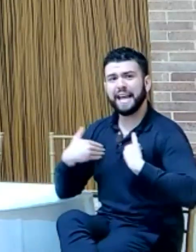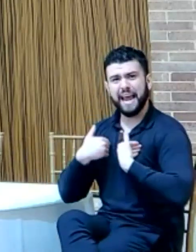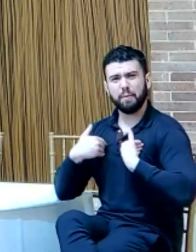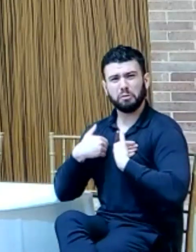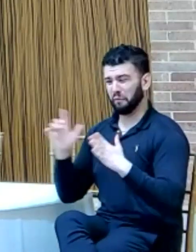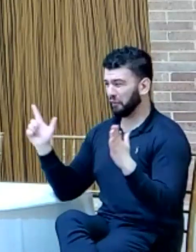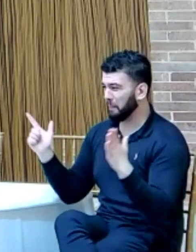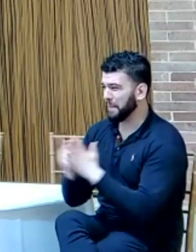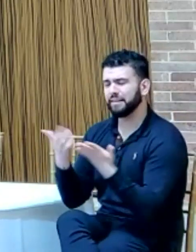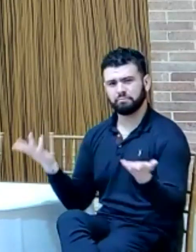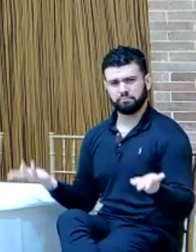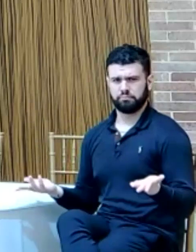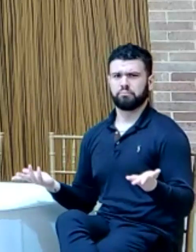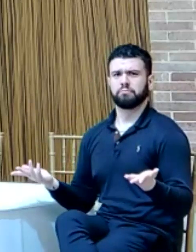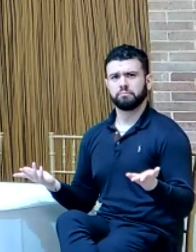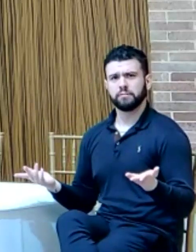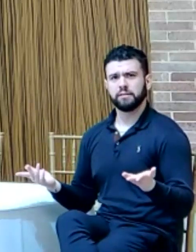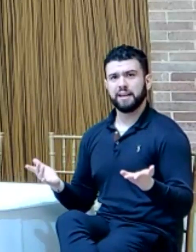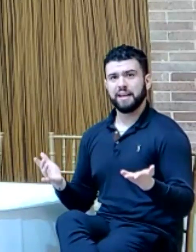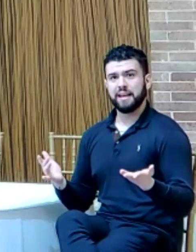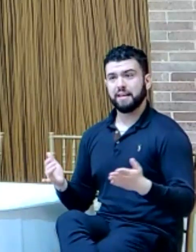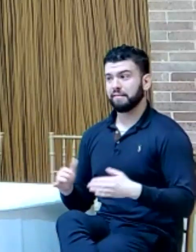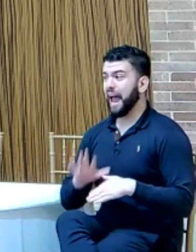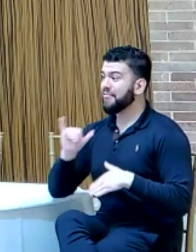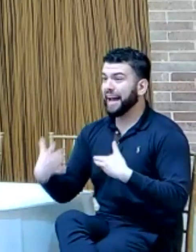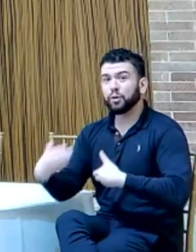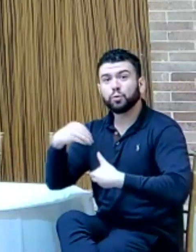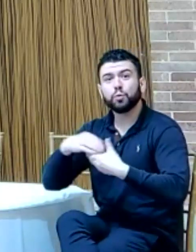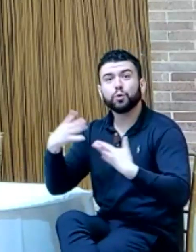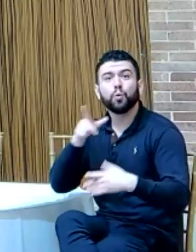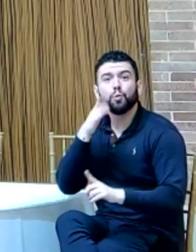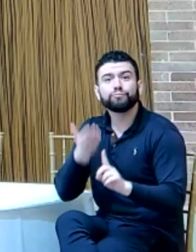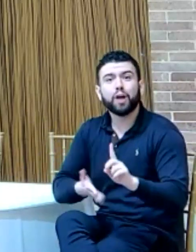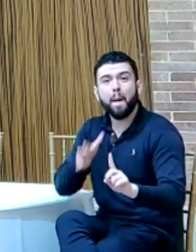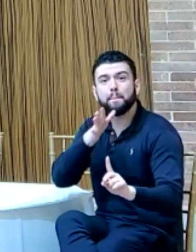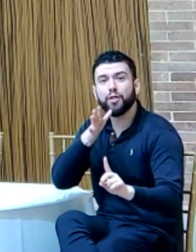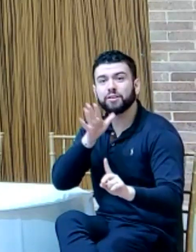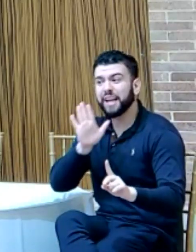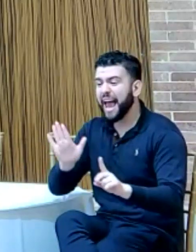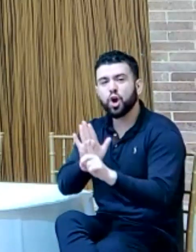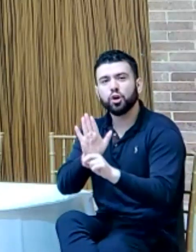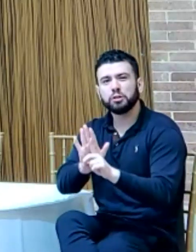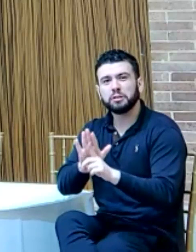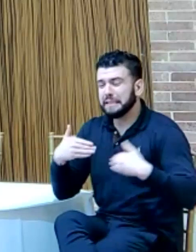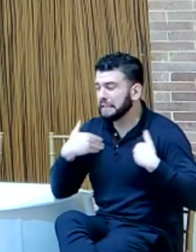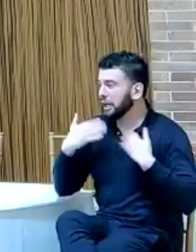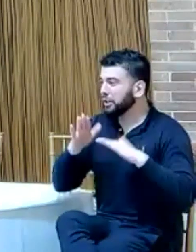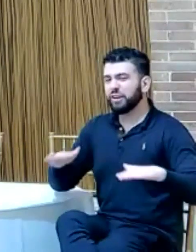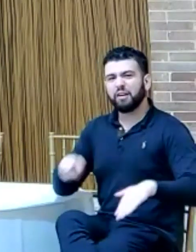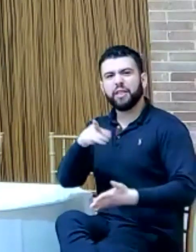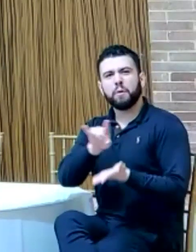they were trying to get and that included a mother with her young child who returned away and did not have that Housing